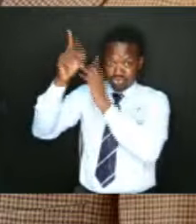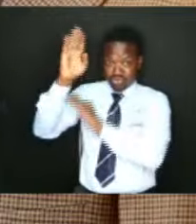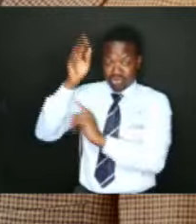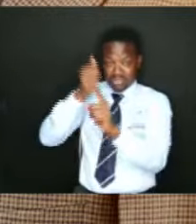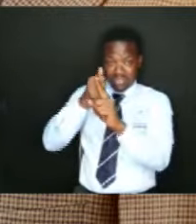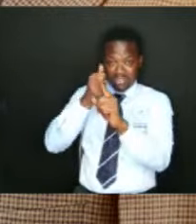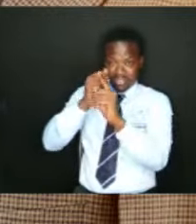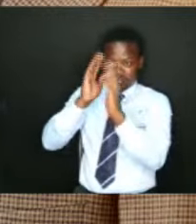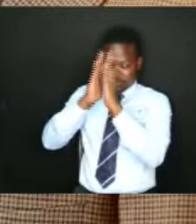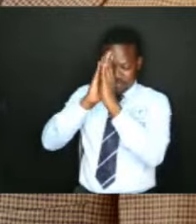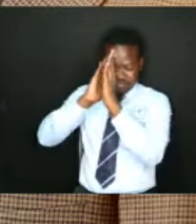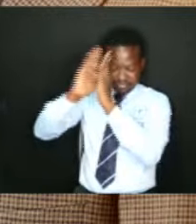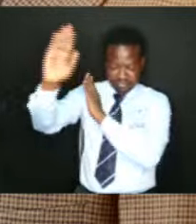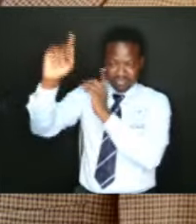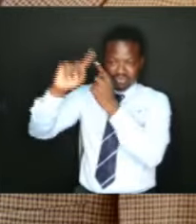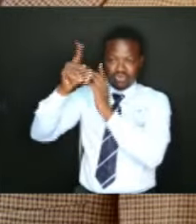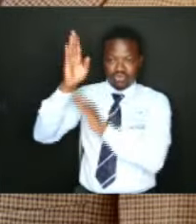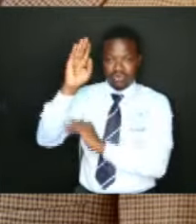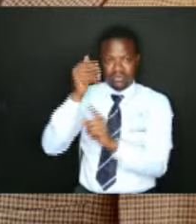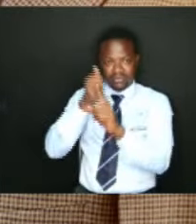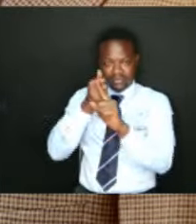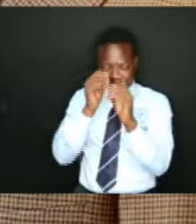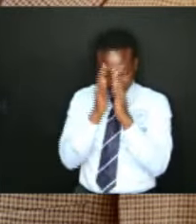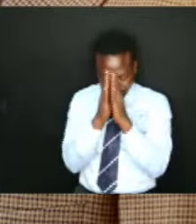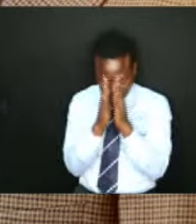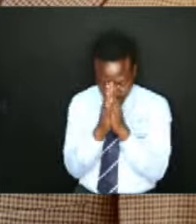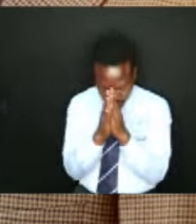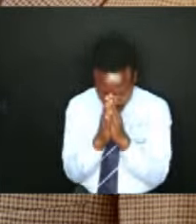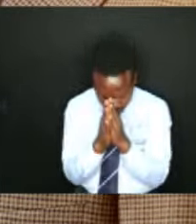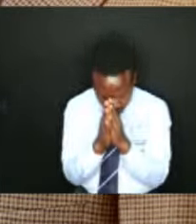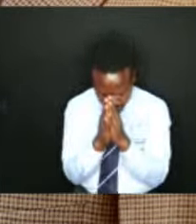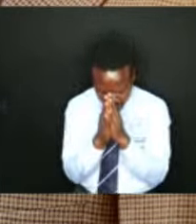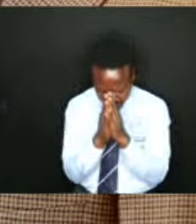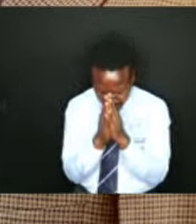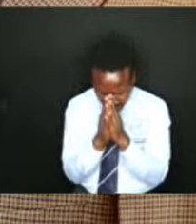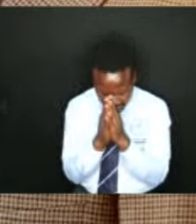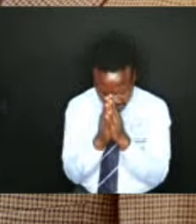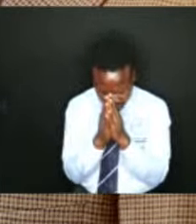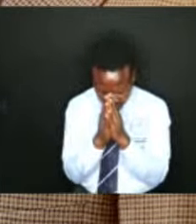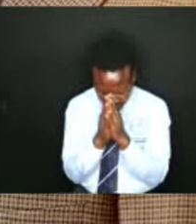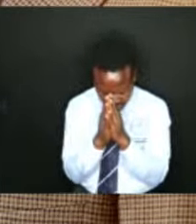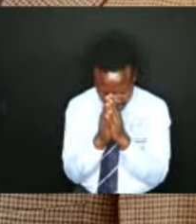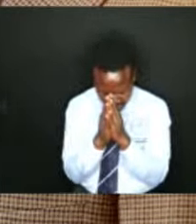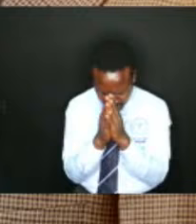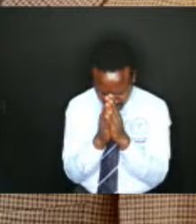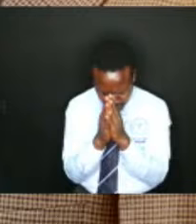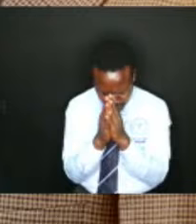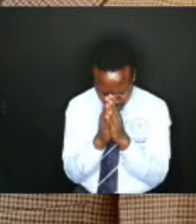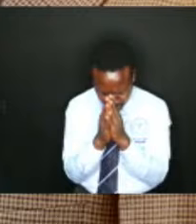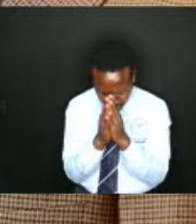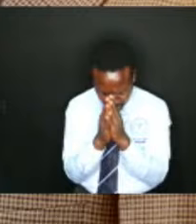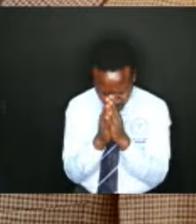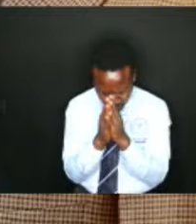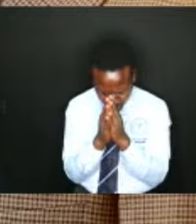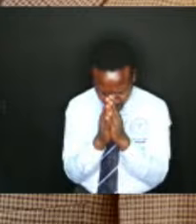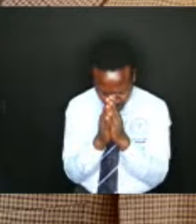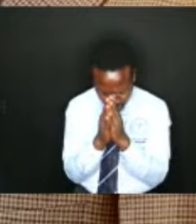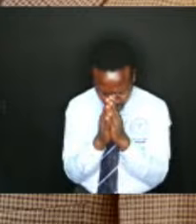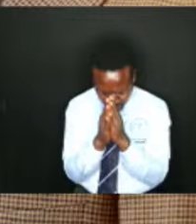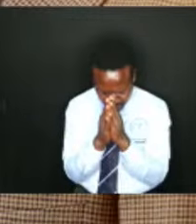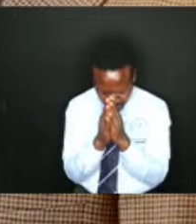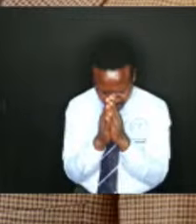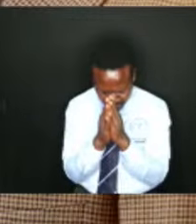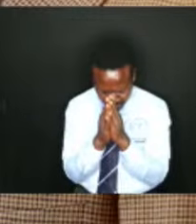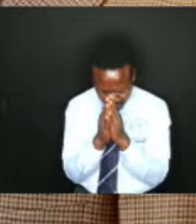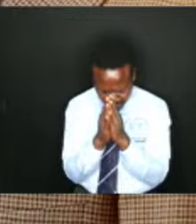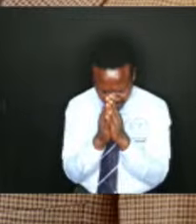together? In the name of Jesus. Wherever you are, go to God. Just pour out your heart. Your bitter heart.